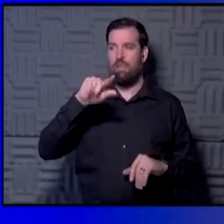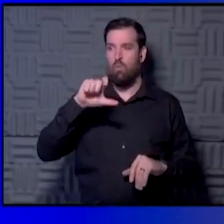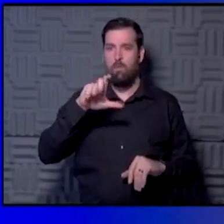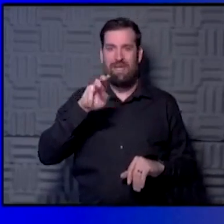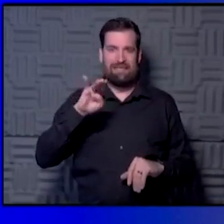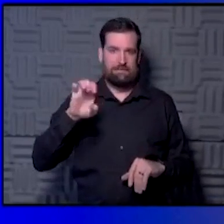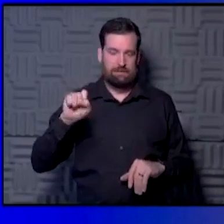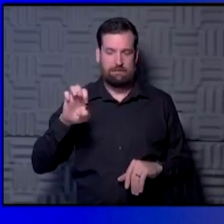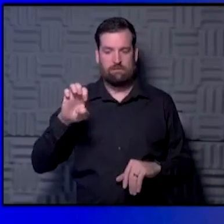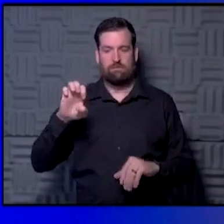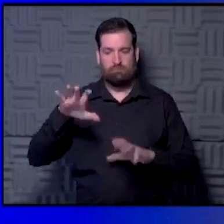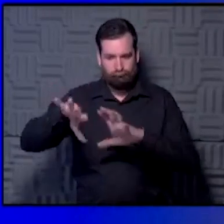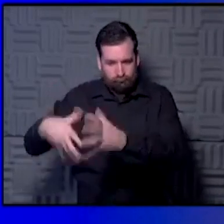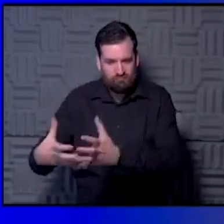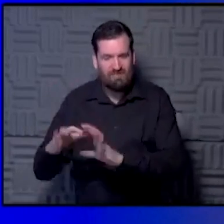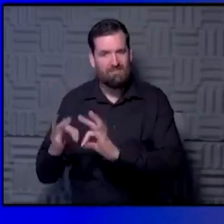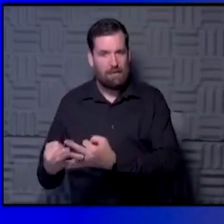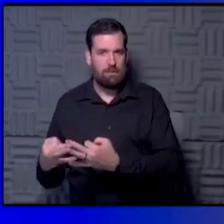virus.